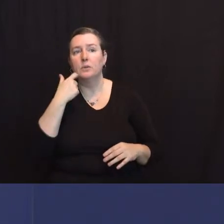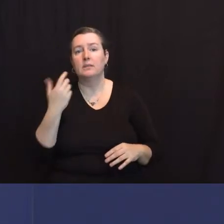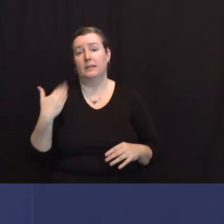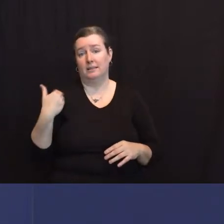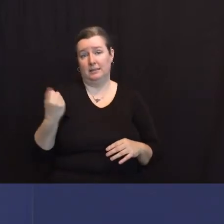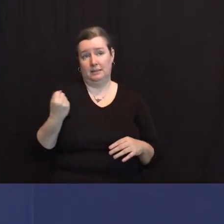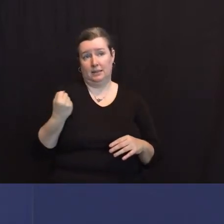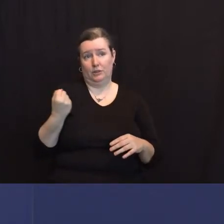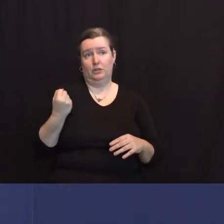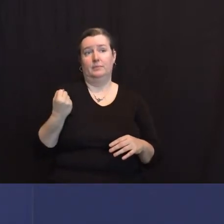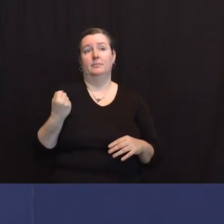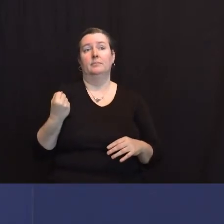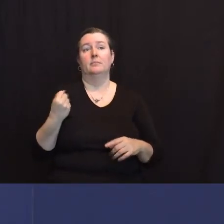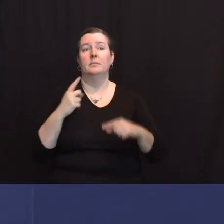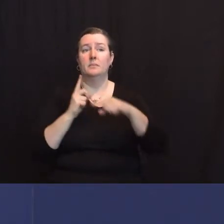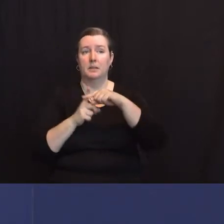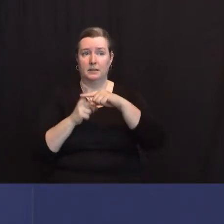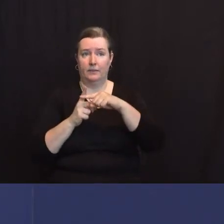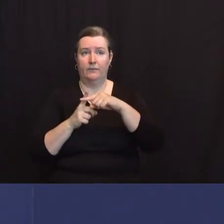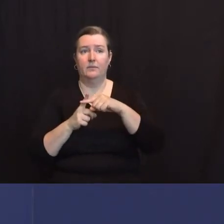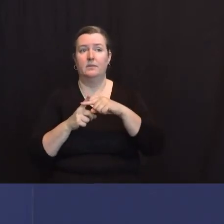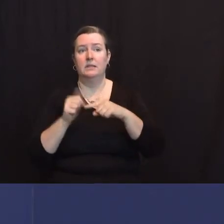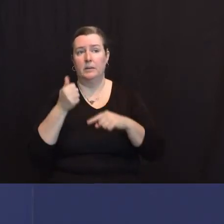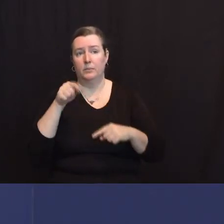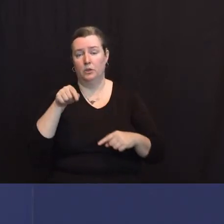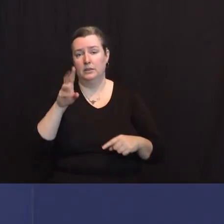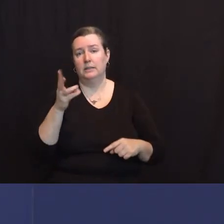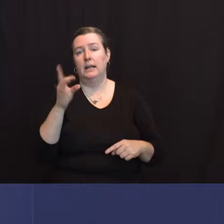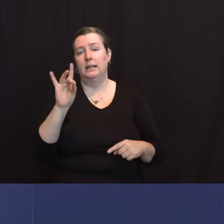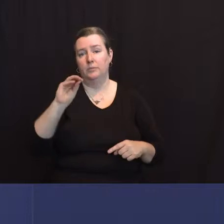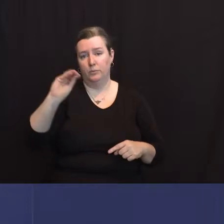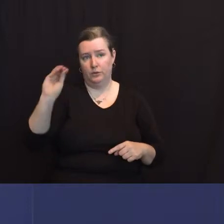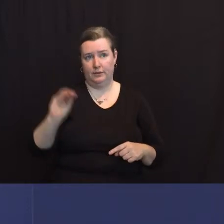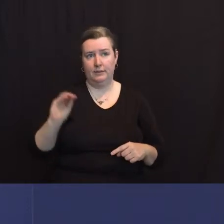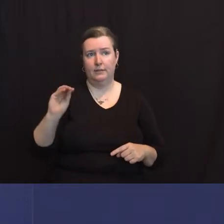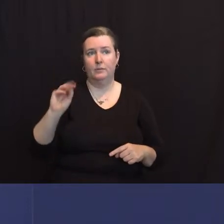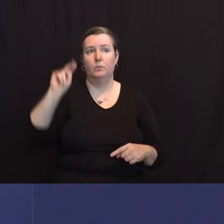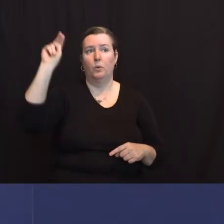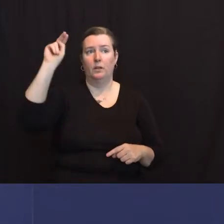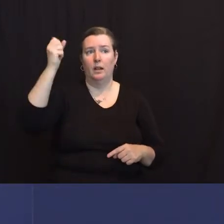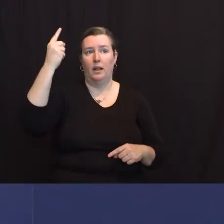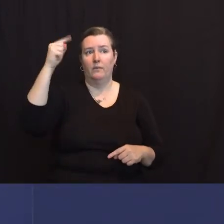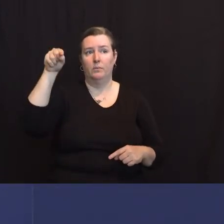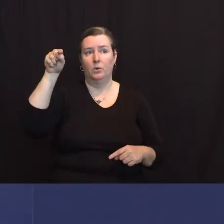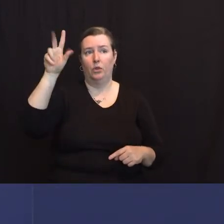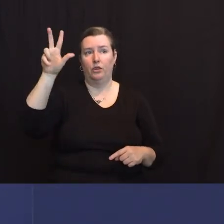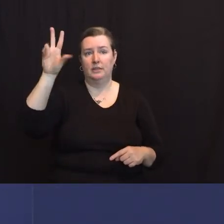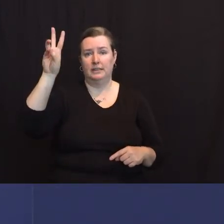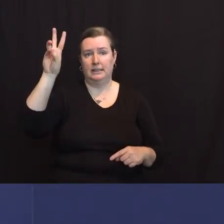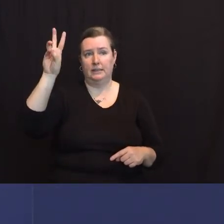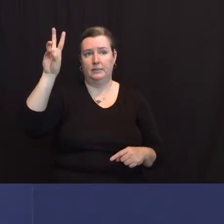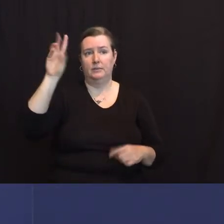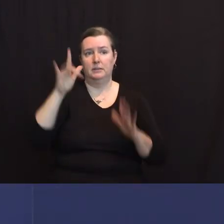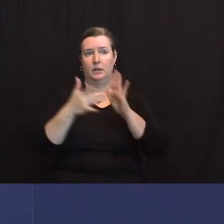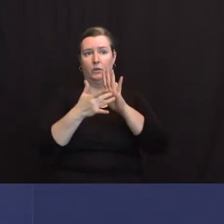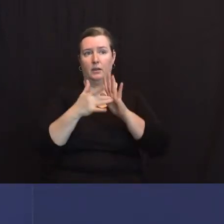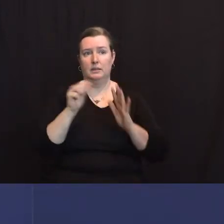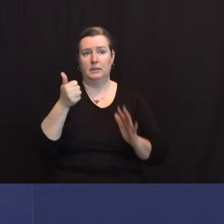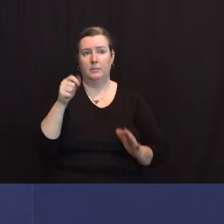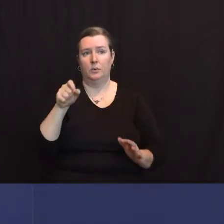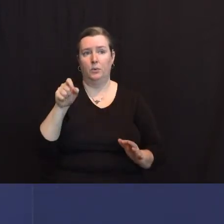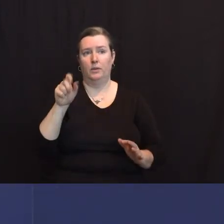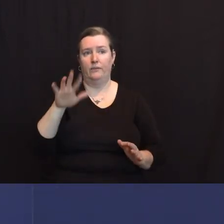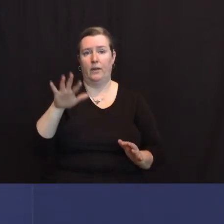in the state was 10.68. Northern part of the state reported 11.36, central 10.55,